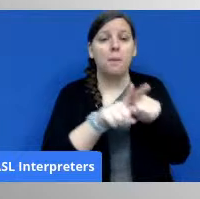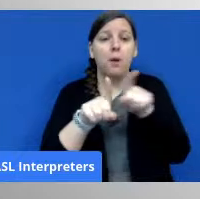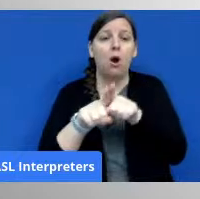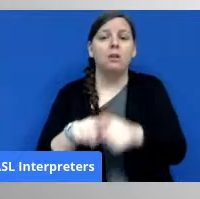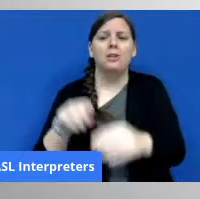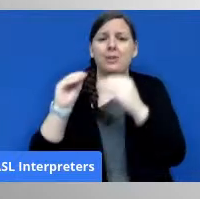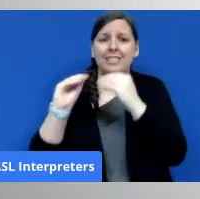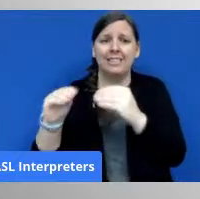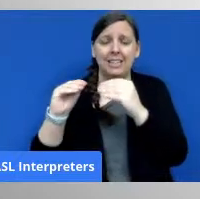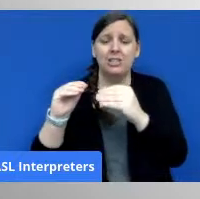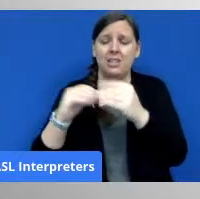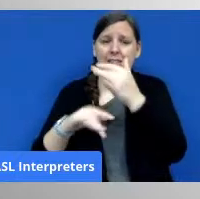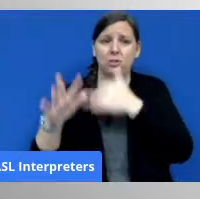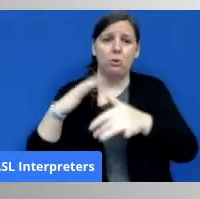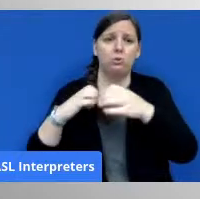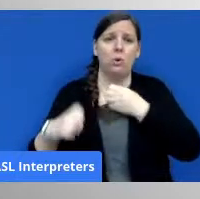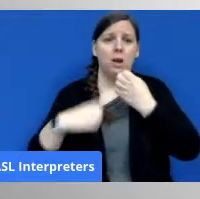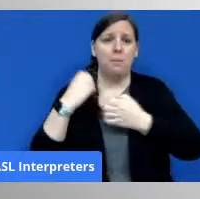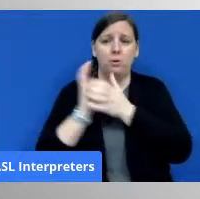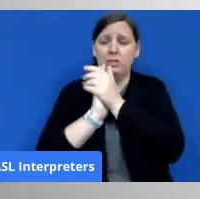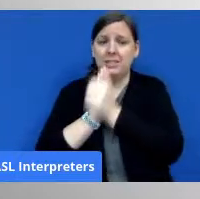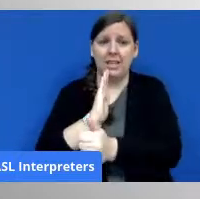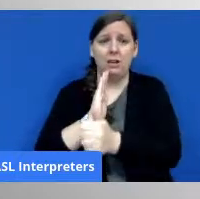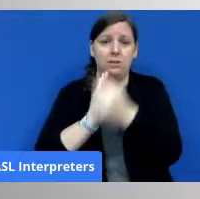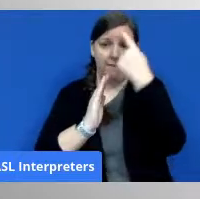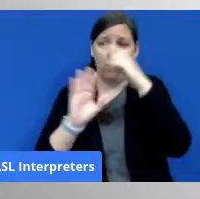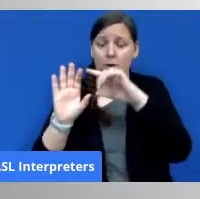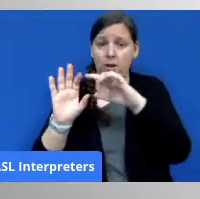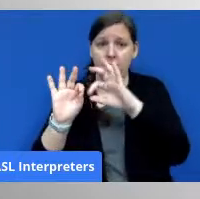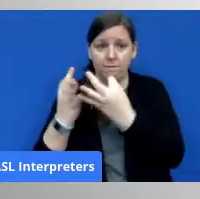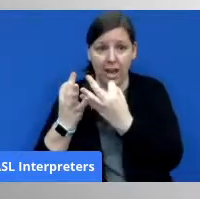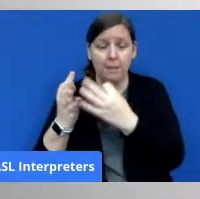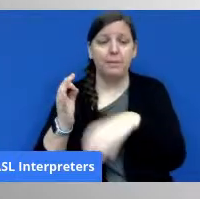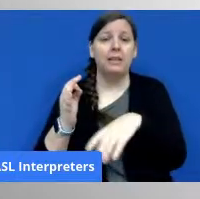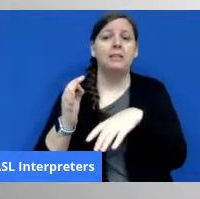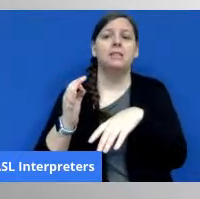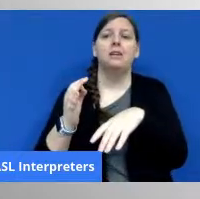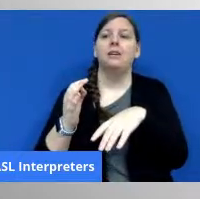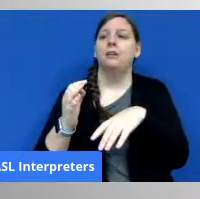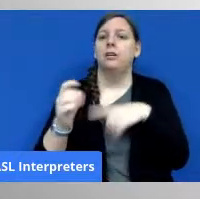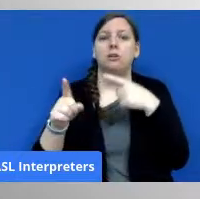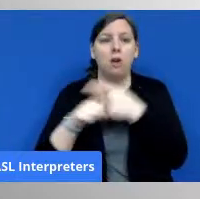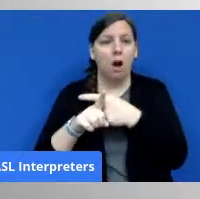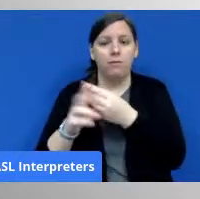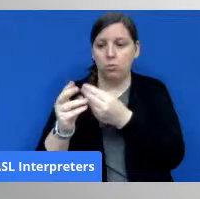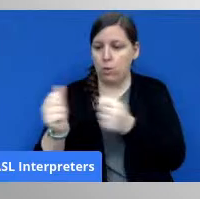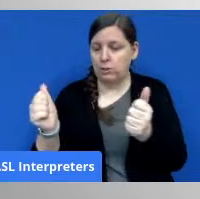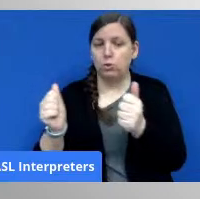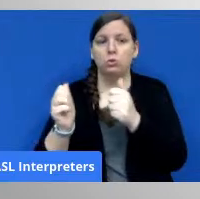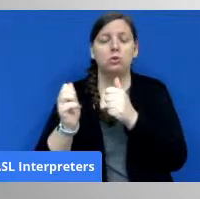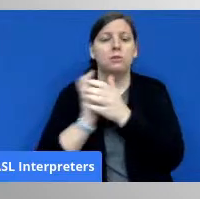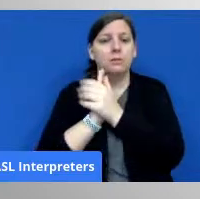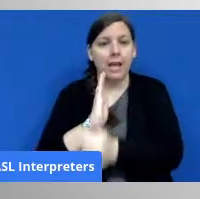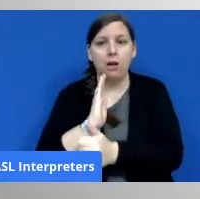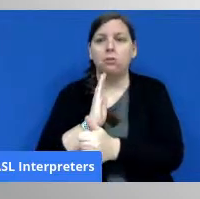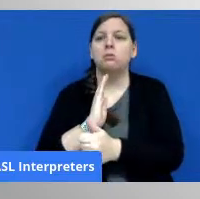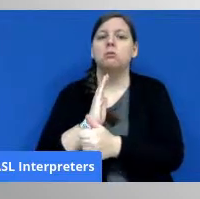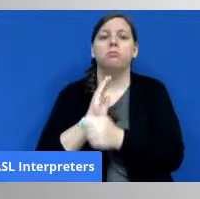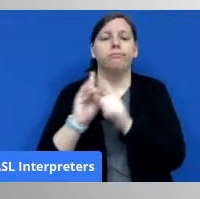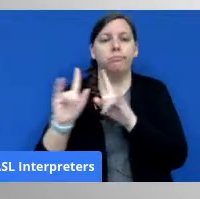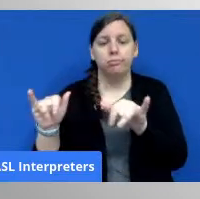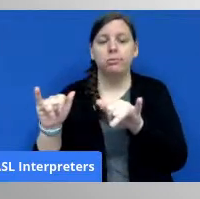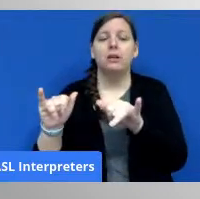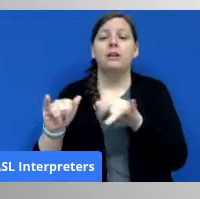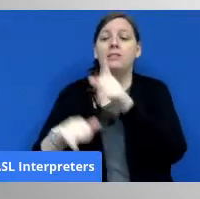same social emotional skills, conflict resolution skills, different skills to our families, so they can actually be developed and furthered, I think